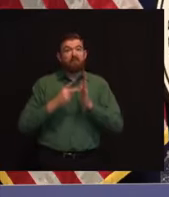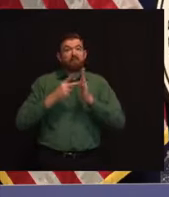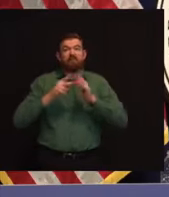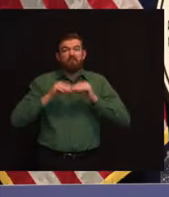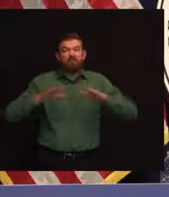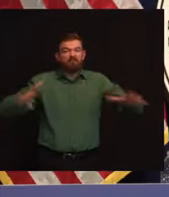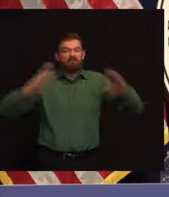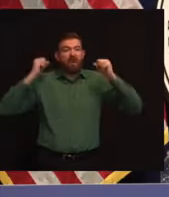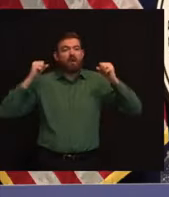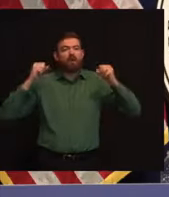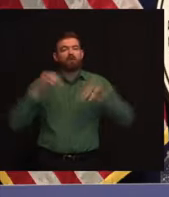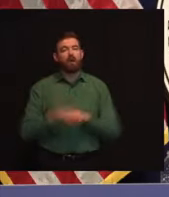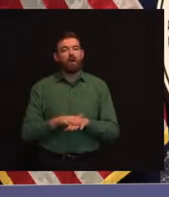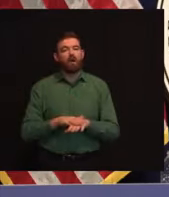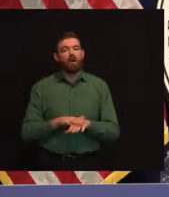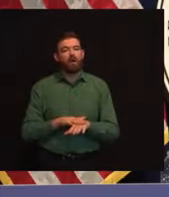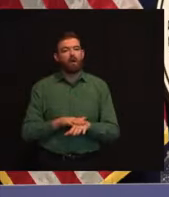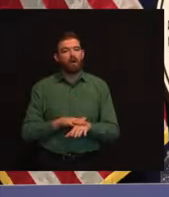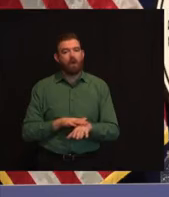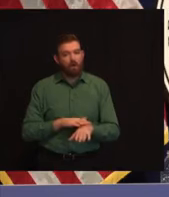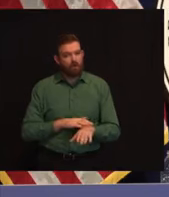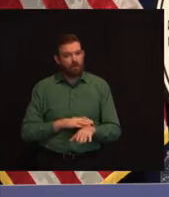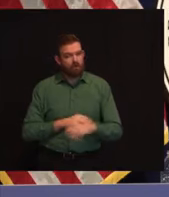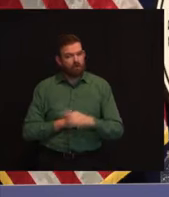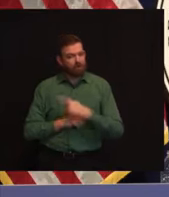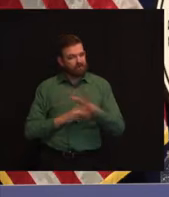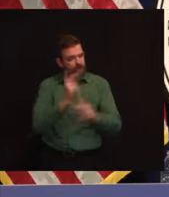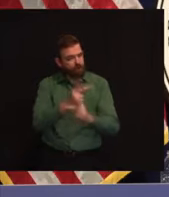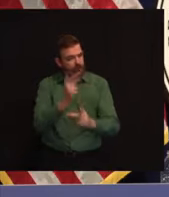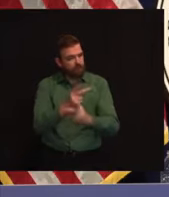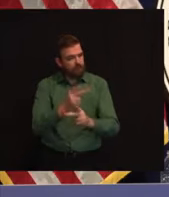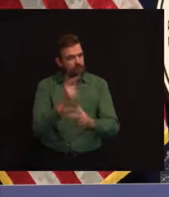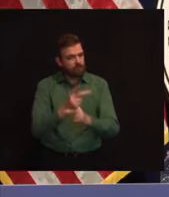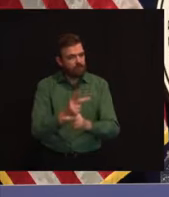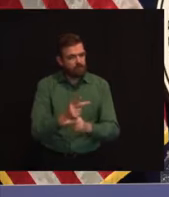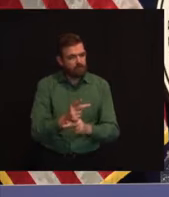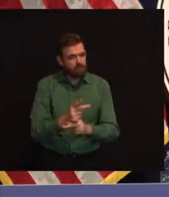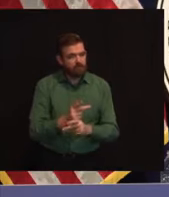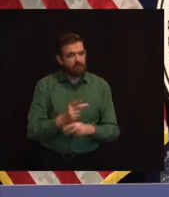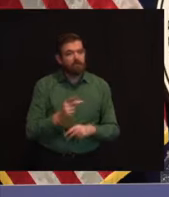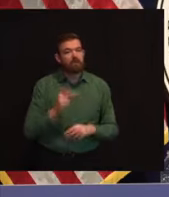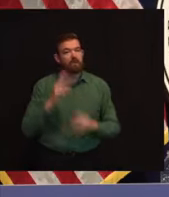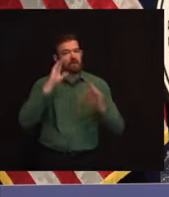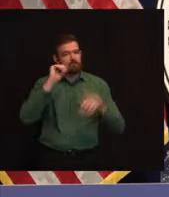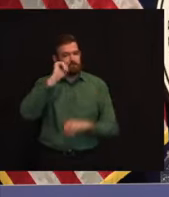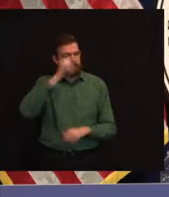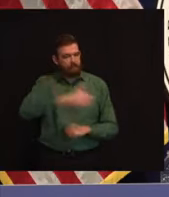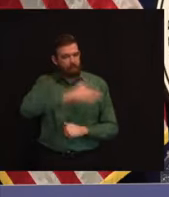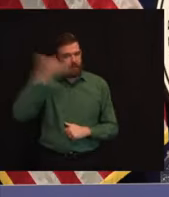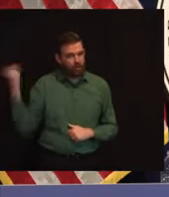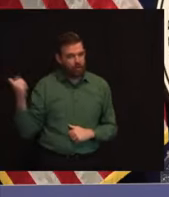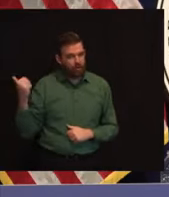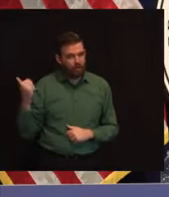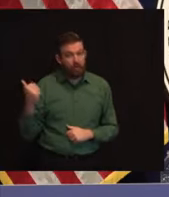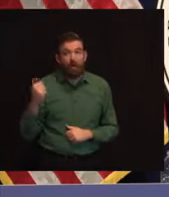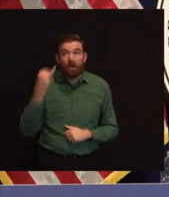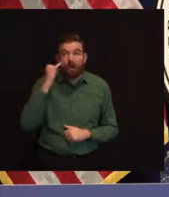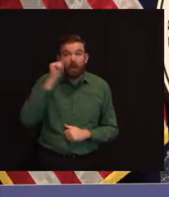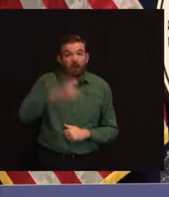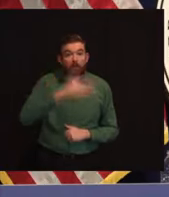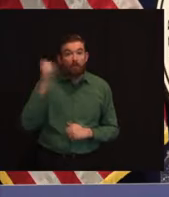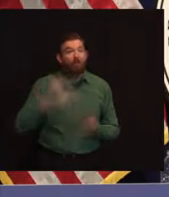tomorrow. It's not very hospitable today. Please, please stay at home. Stay away from each other. Keep the social distancing